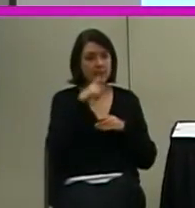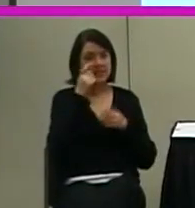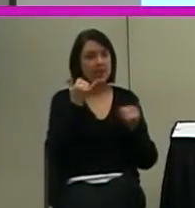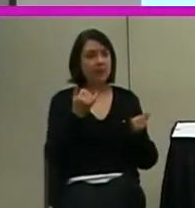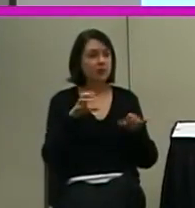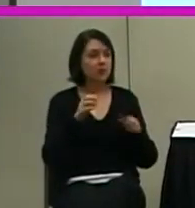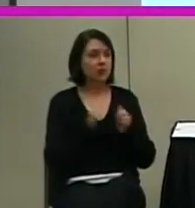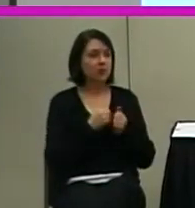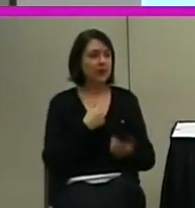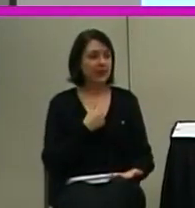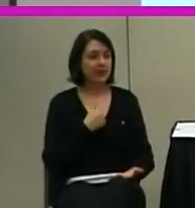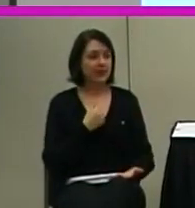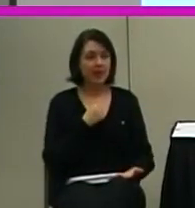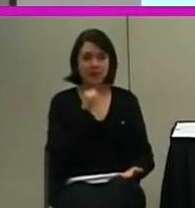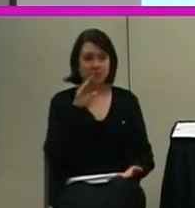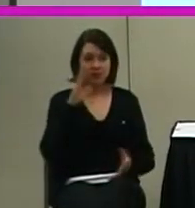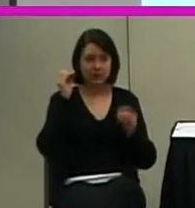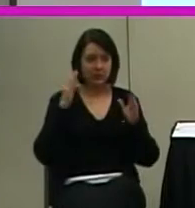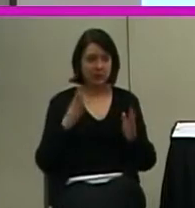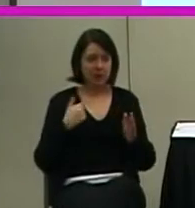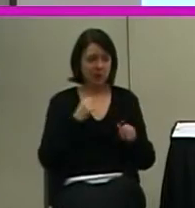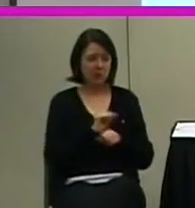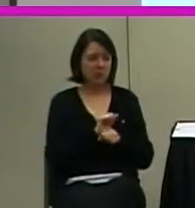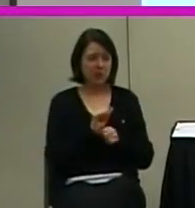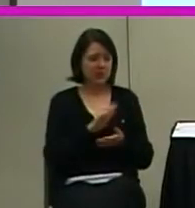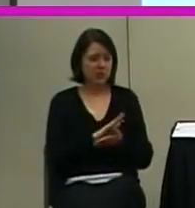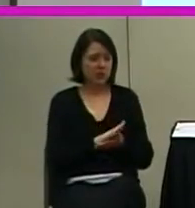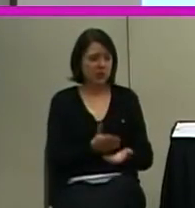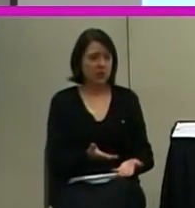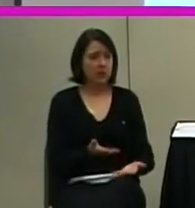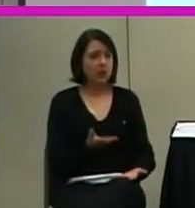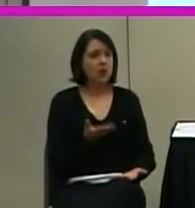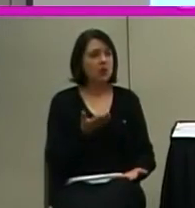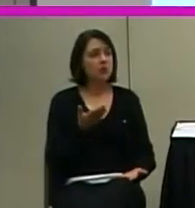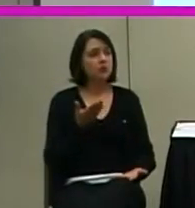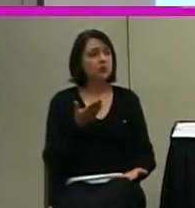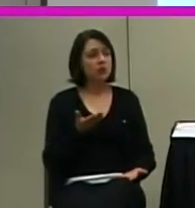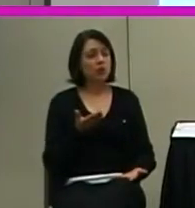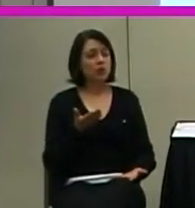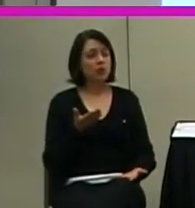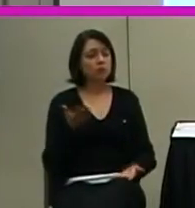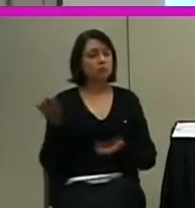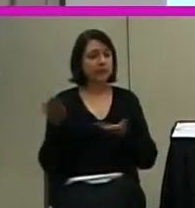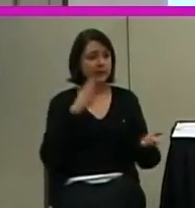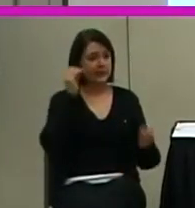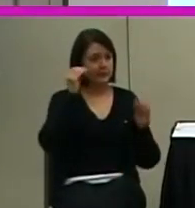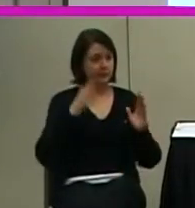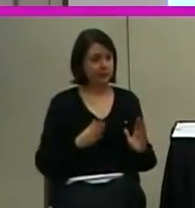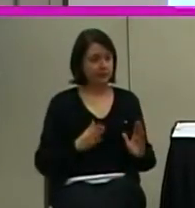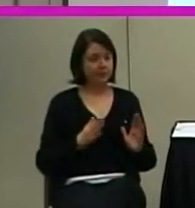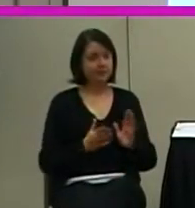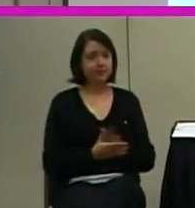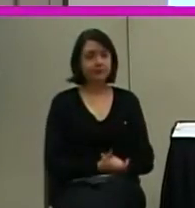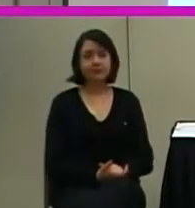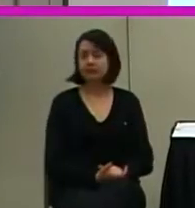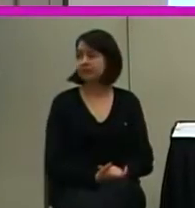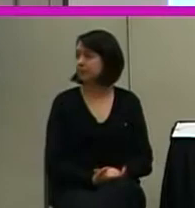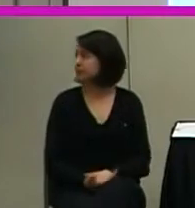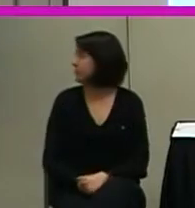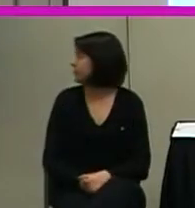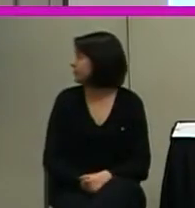doing it with me. I'm not their teacher. I don't even work at the school. So let's bring a teacher in.